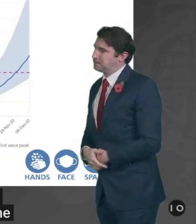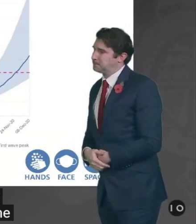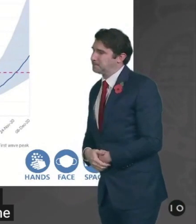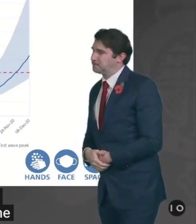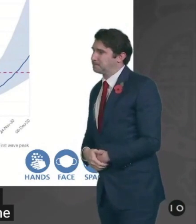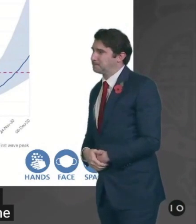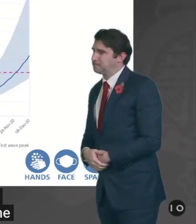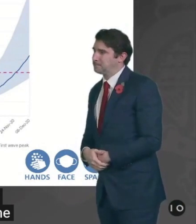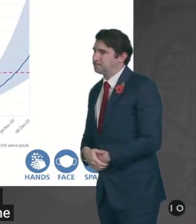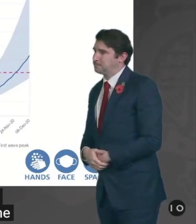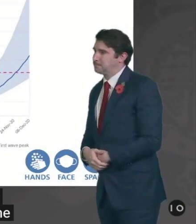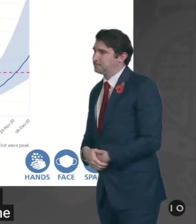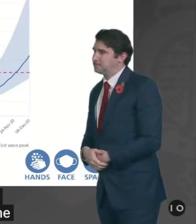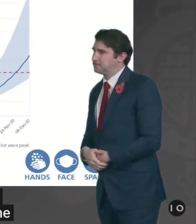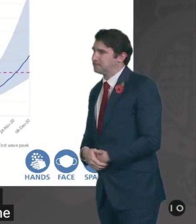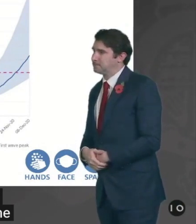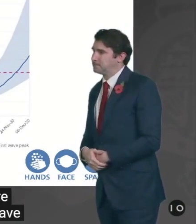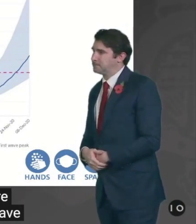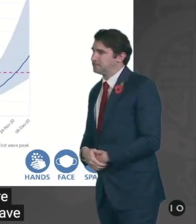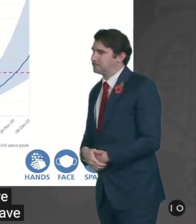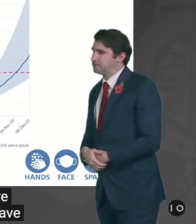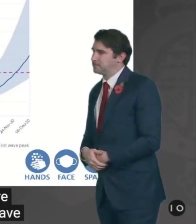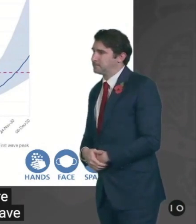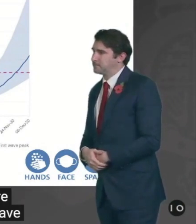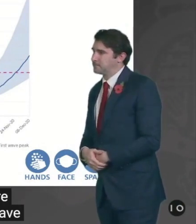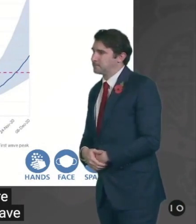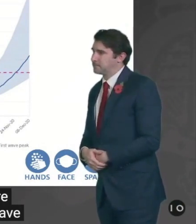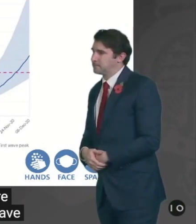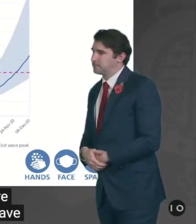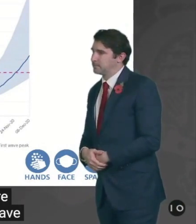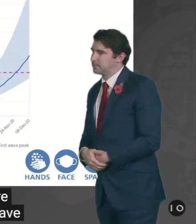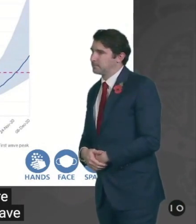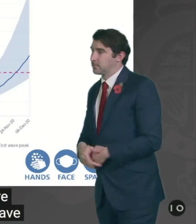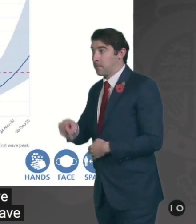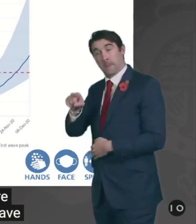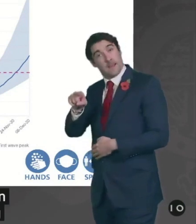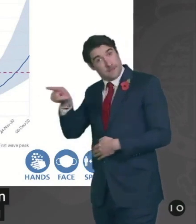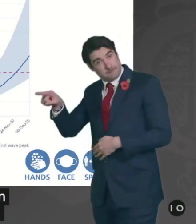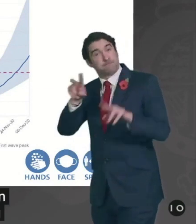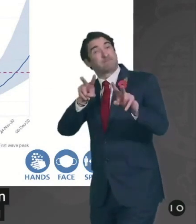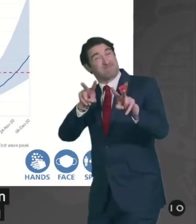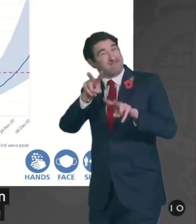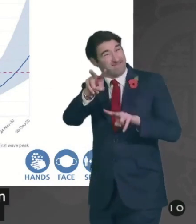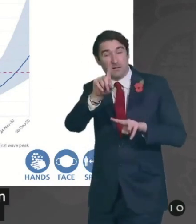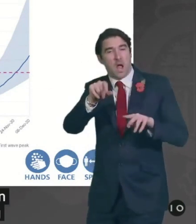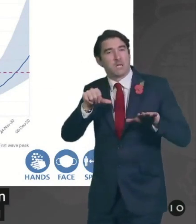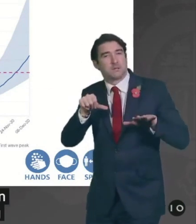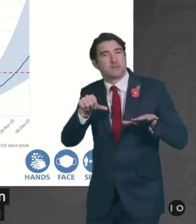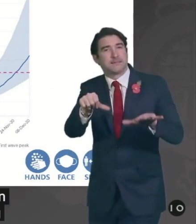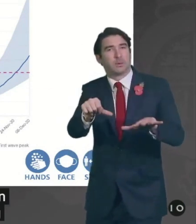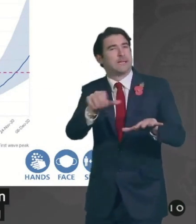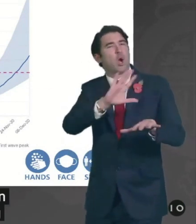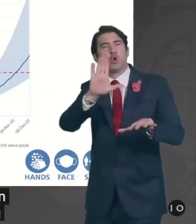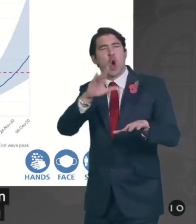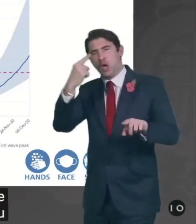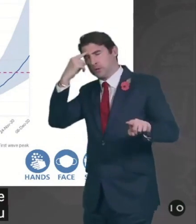now and have greater certainty than you can ever get when you're looking months ahead. This shows the hospital daily